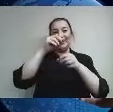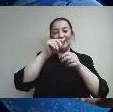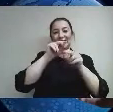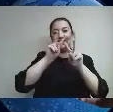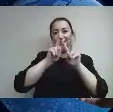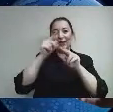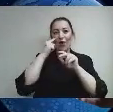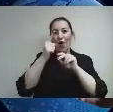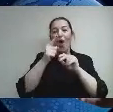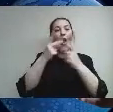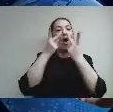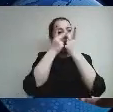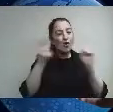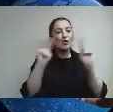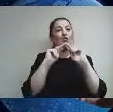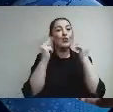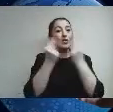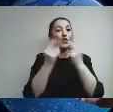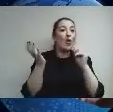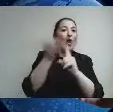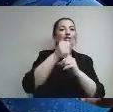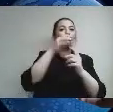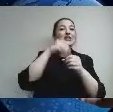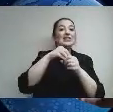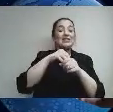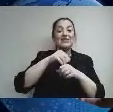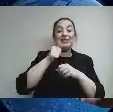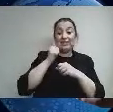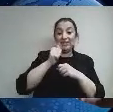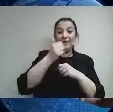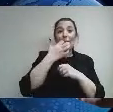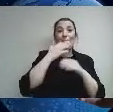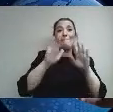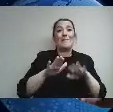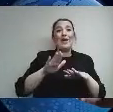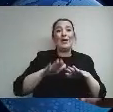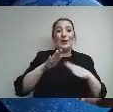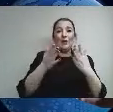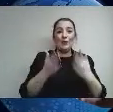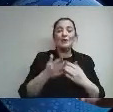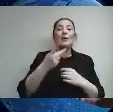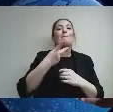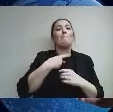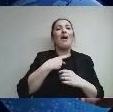This is how I can summarize that. I'd